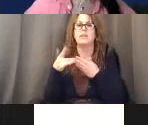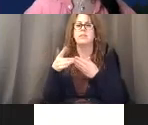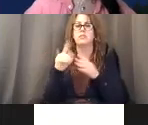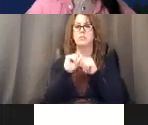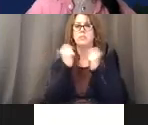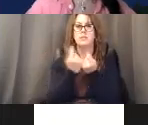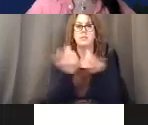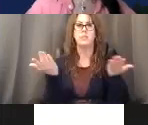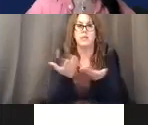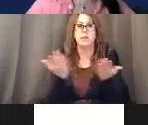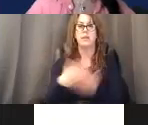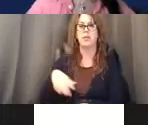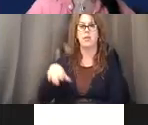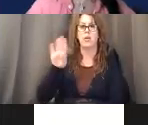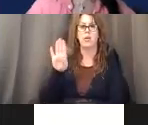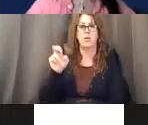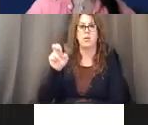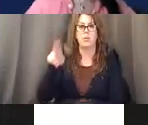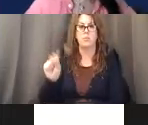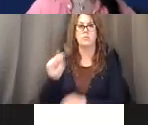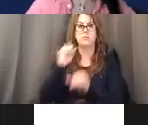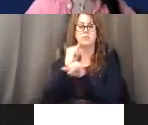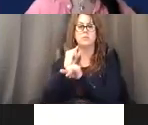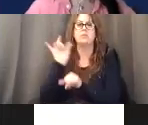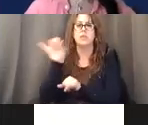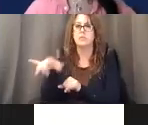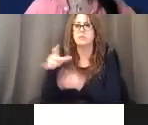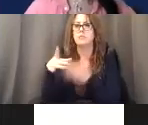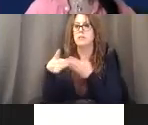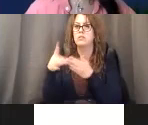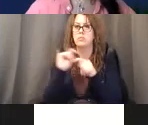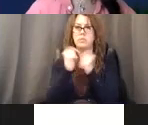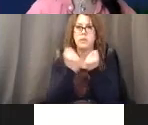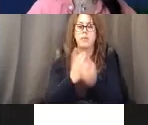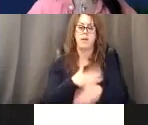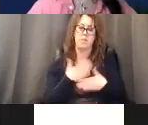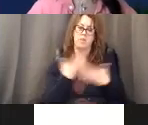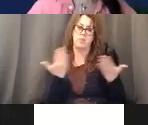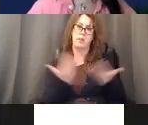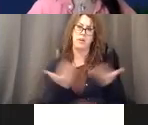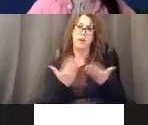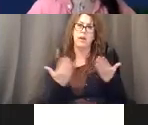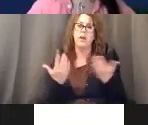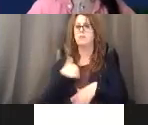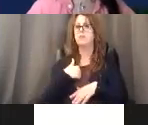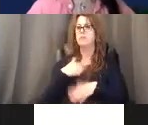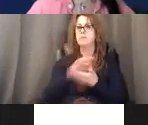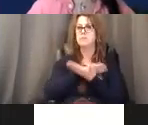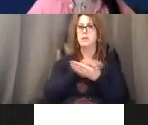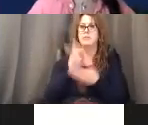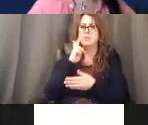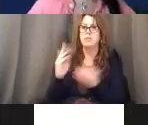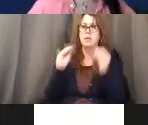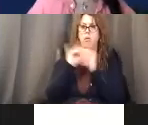Institute. Just really a pleasure to be with all of you, and just love to see more and more people tackling this really important work. So